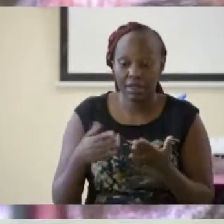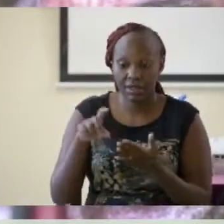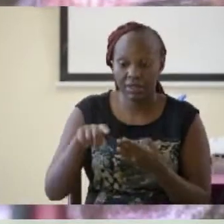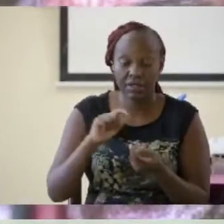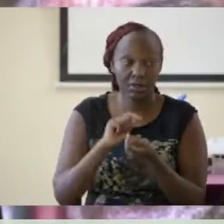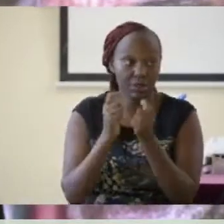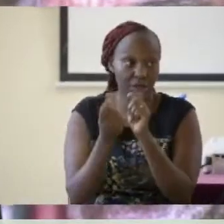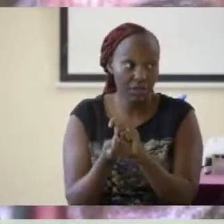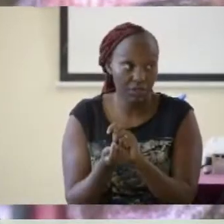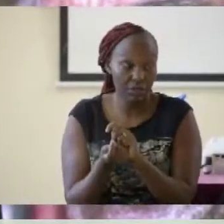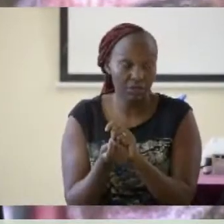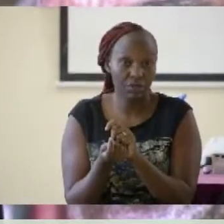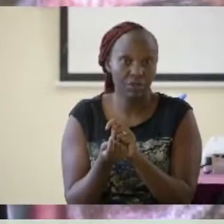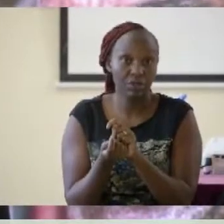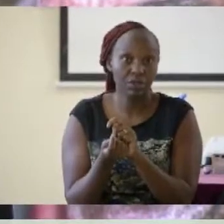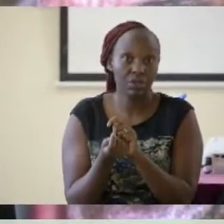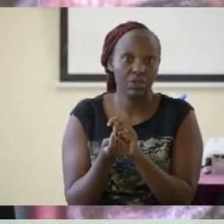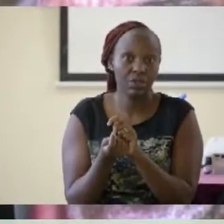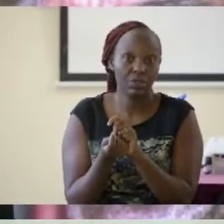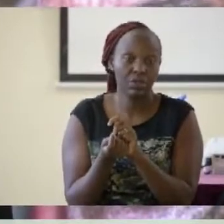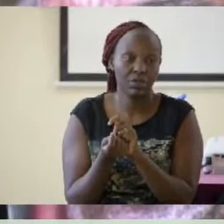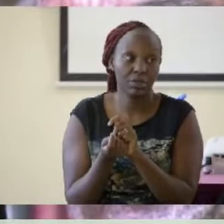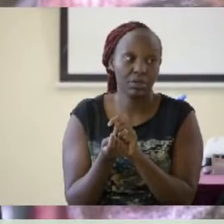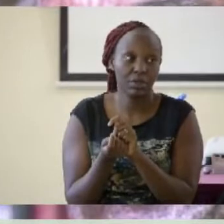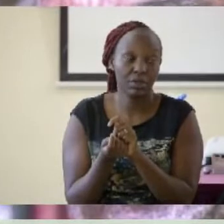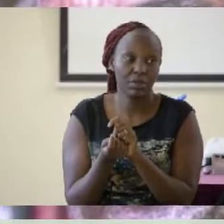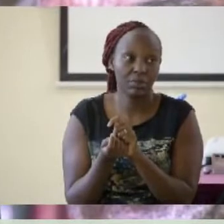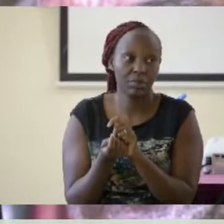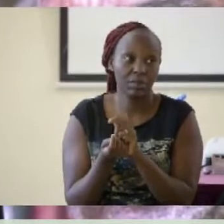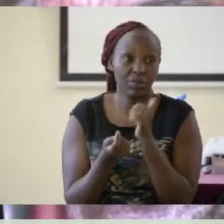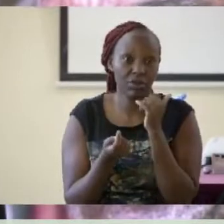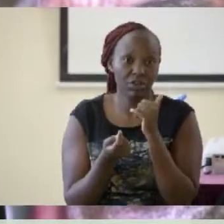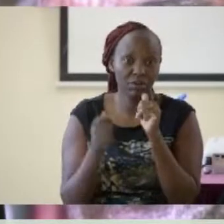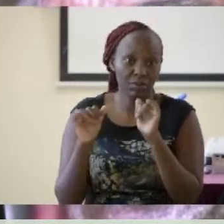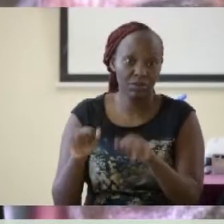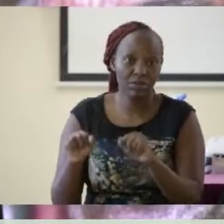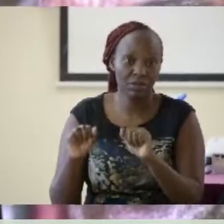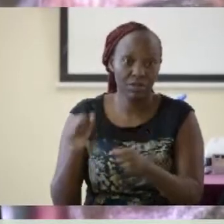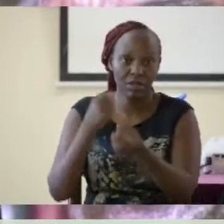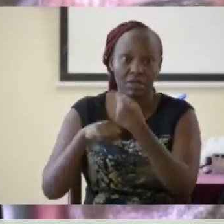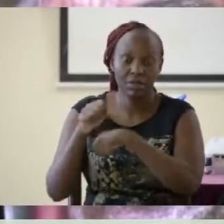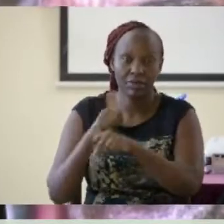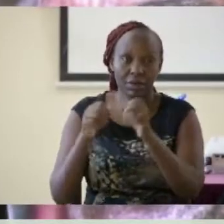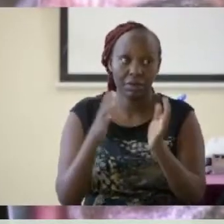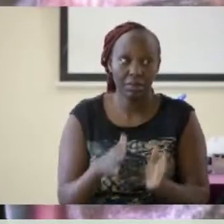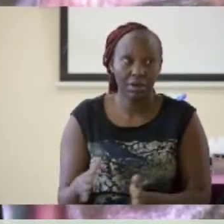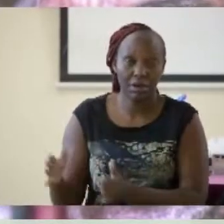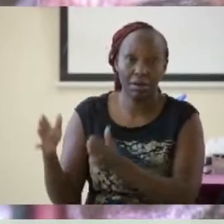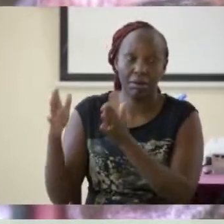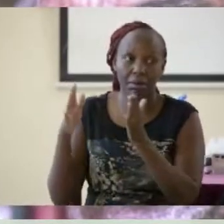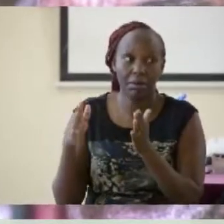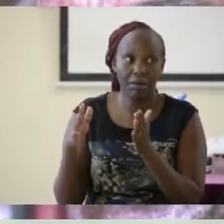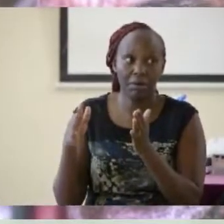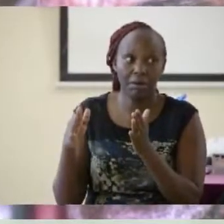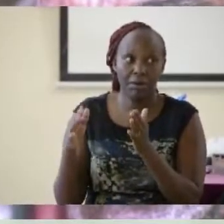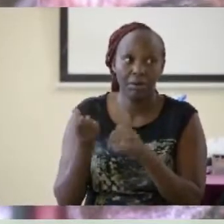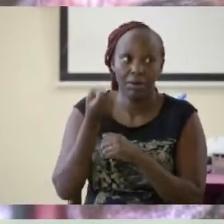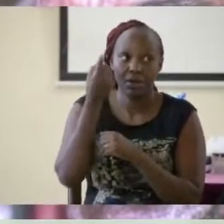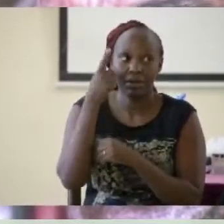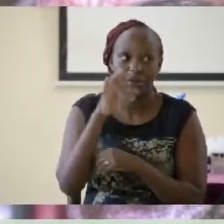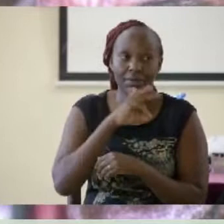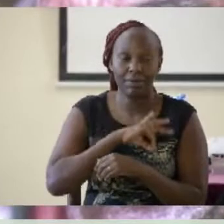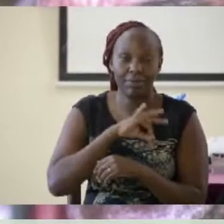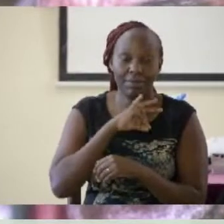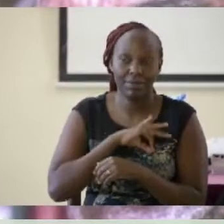changed to enable the activities as planned be realized for the